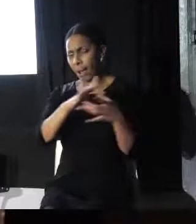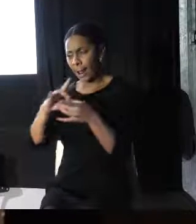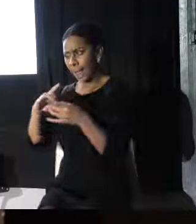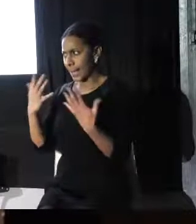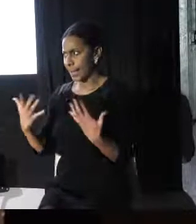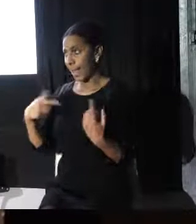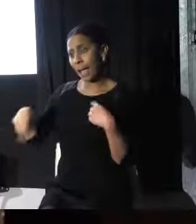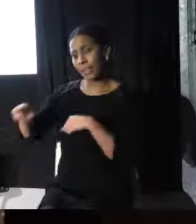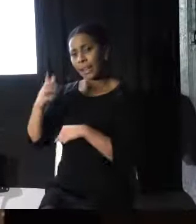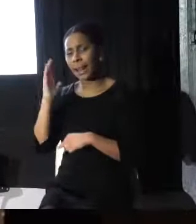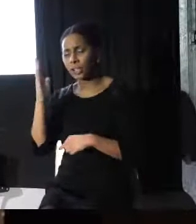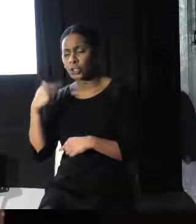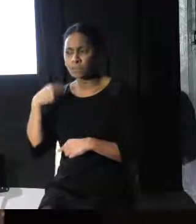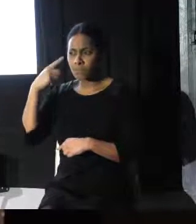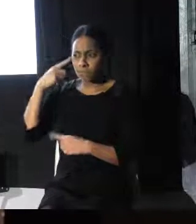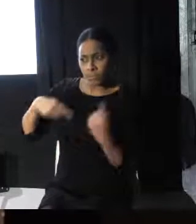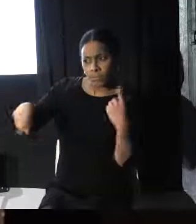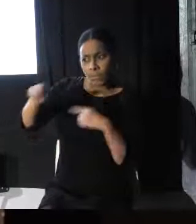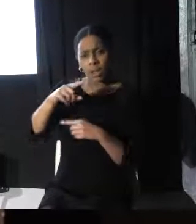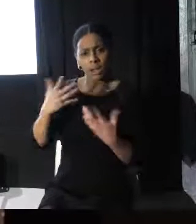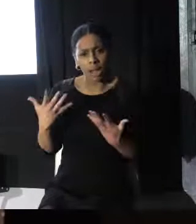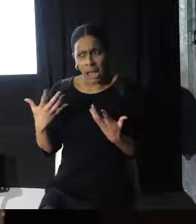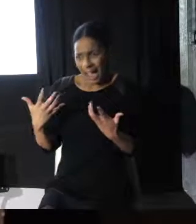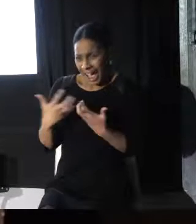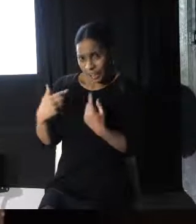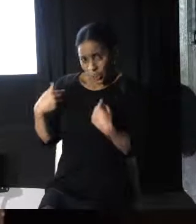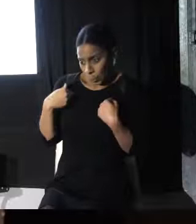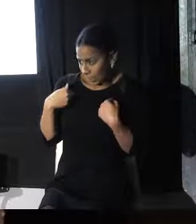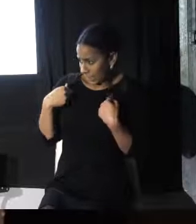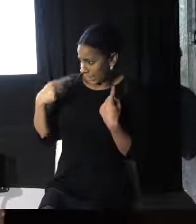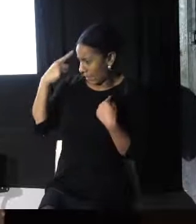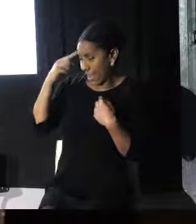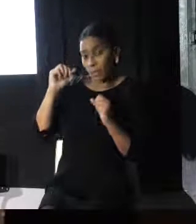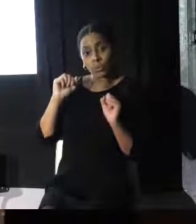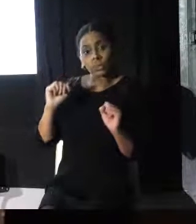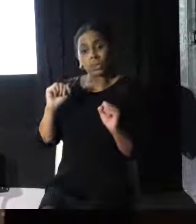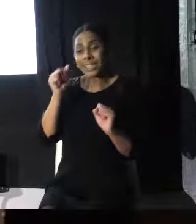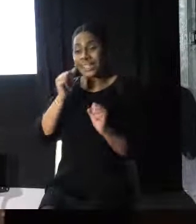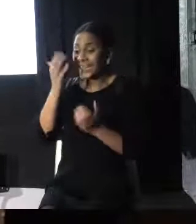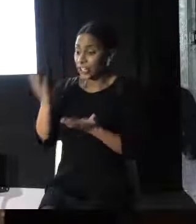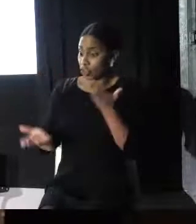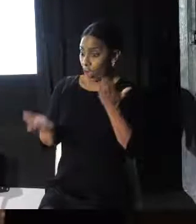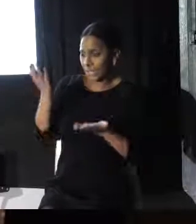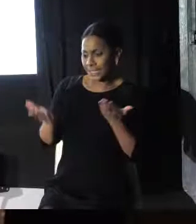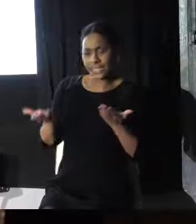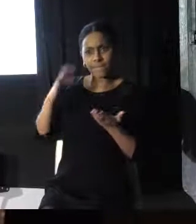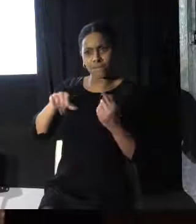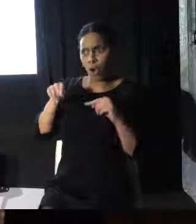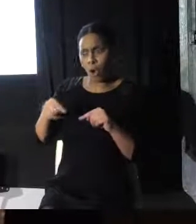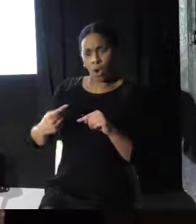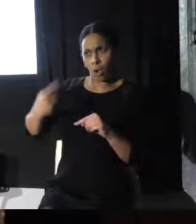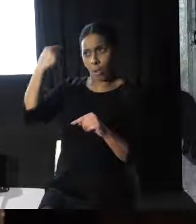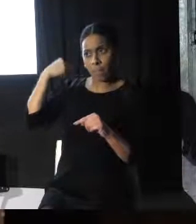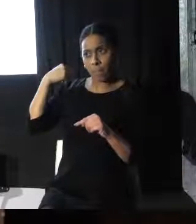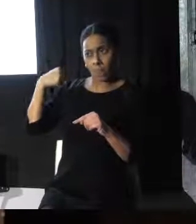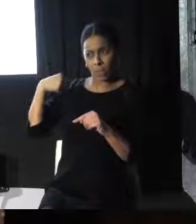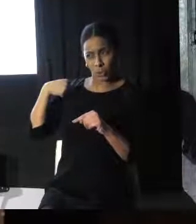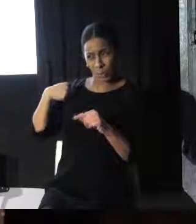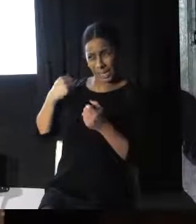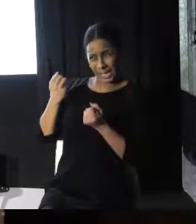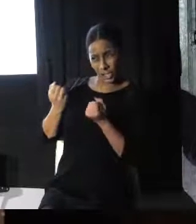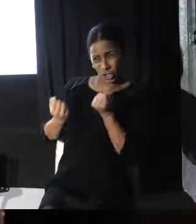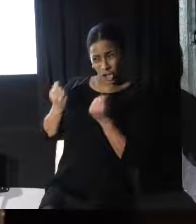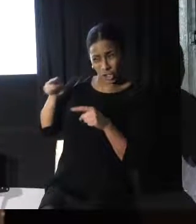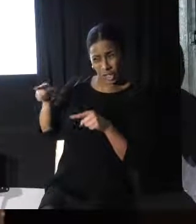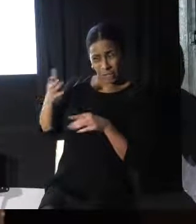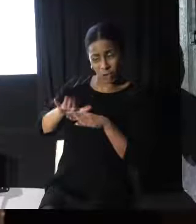we define the context of injustice of colonial legacies by the standards of the time